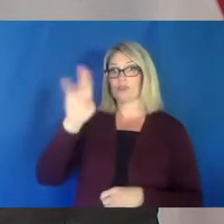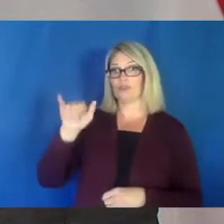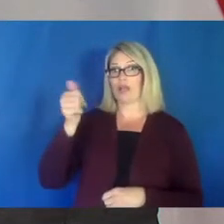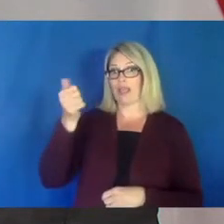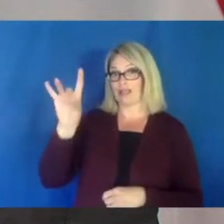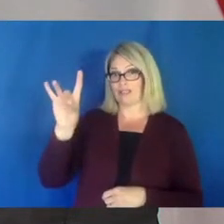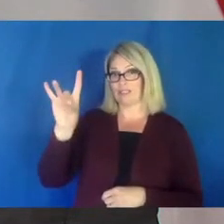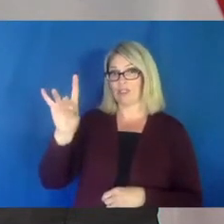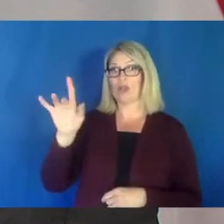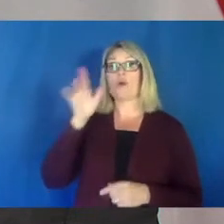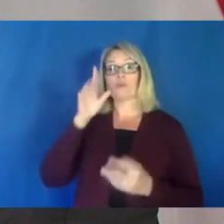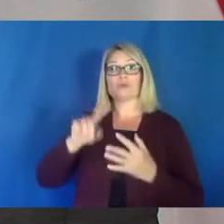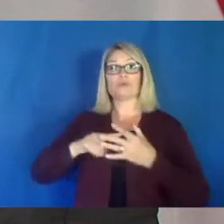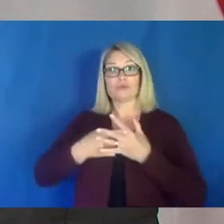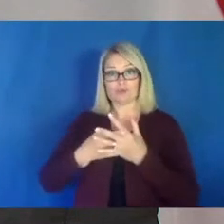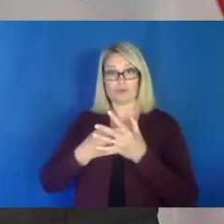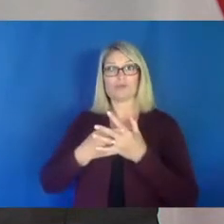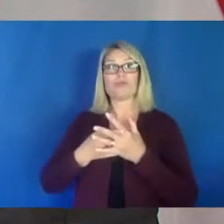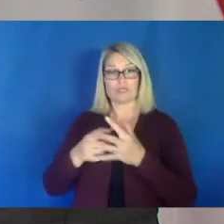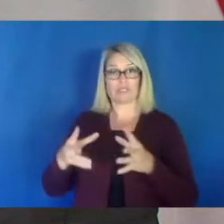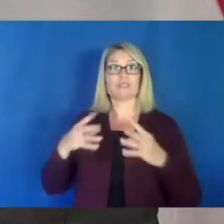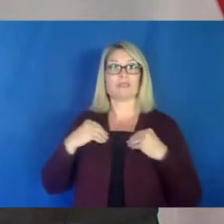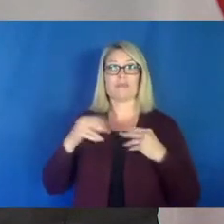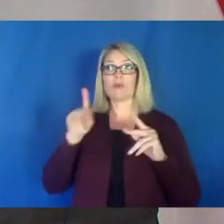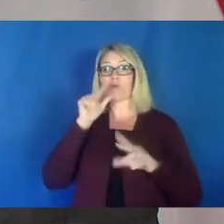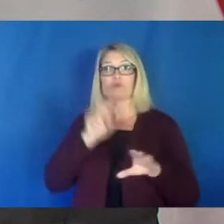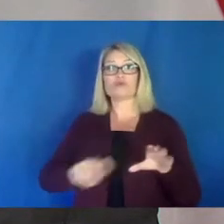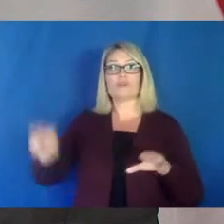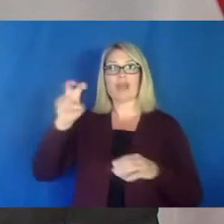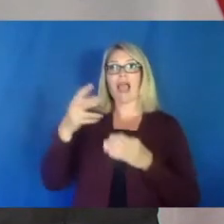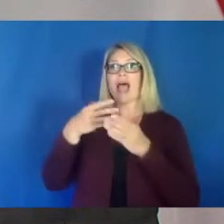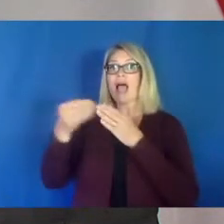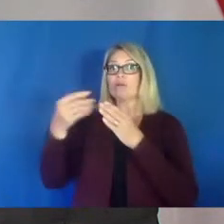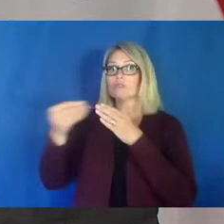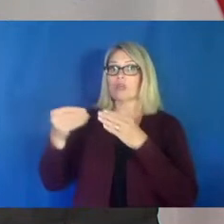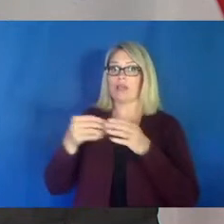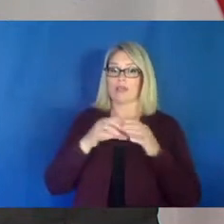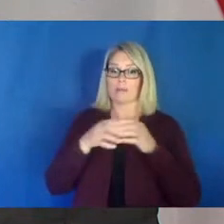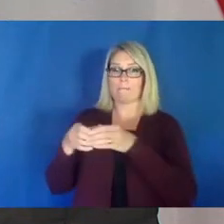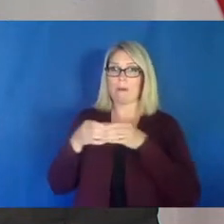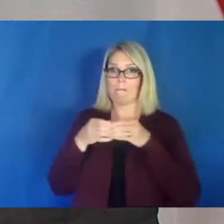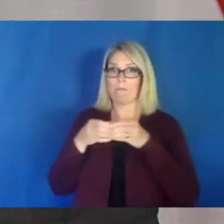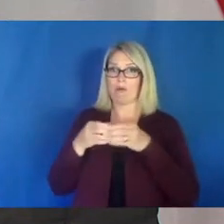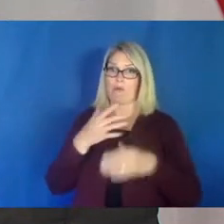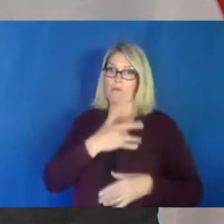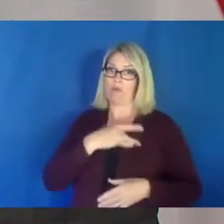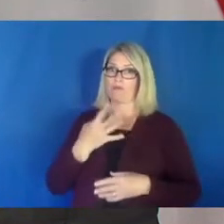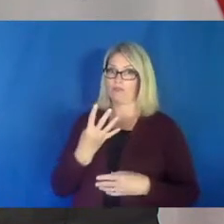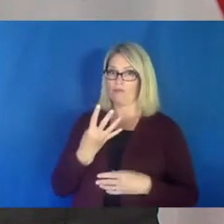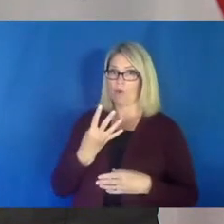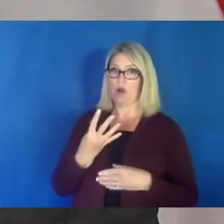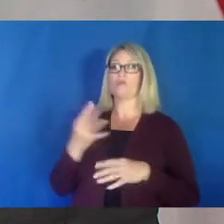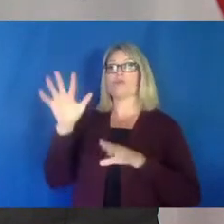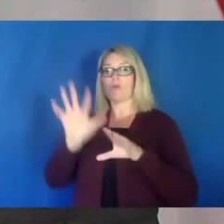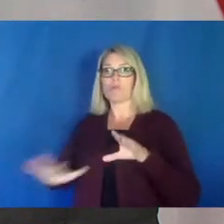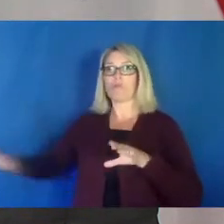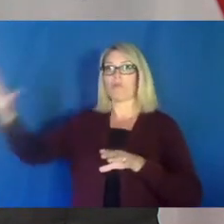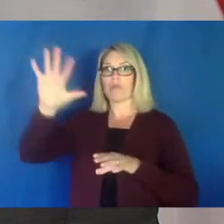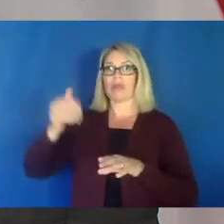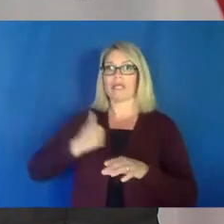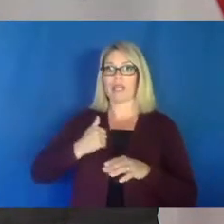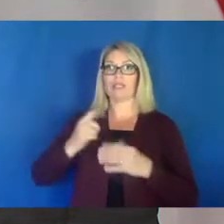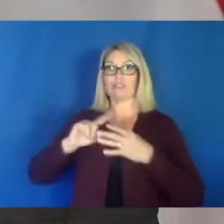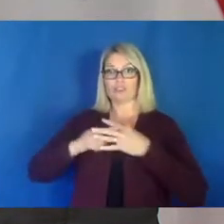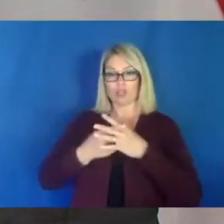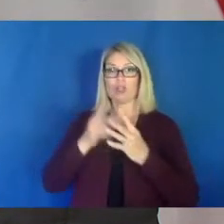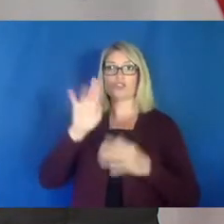applications for travelers from outside Atlantic Canada for a PEI pass on Tuesday, July the 6th. On